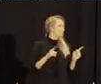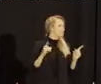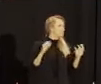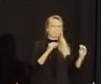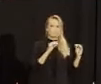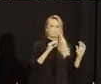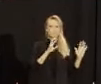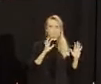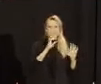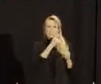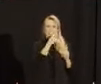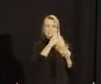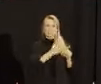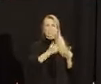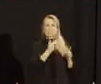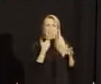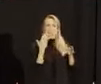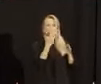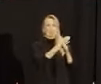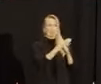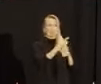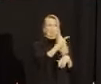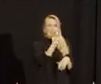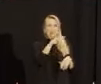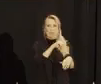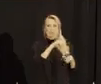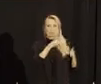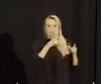It's all right with you?